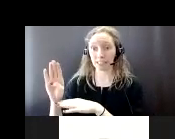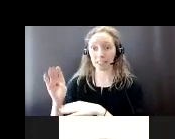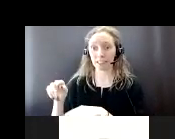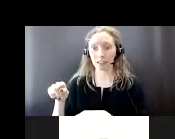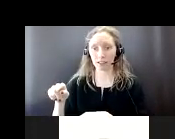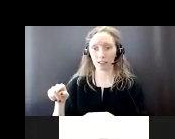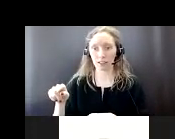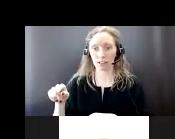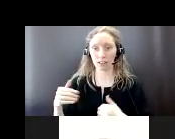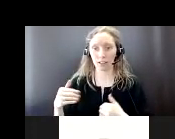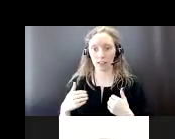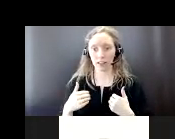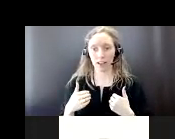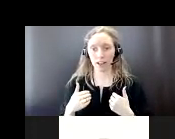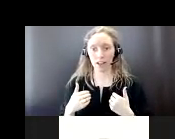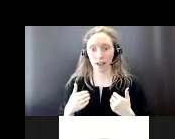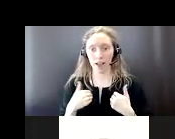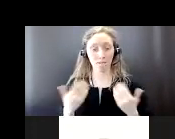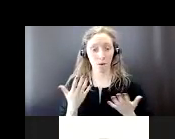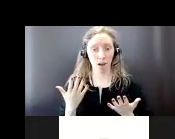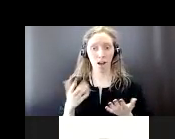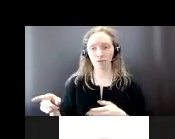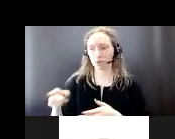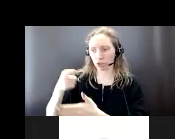held responsible for that.